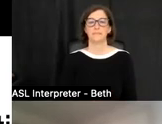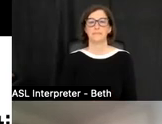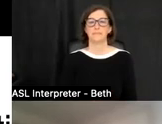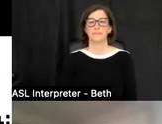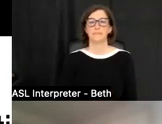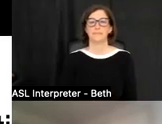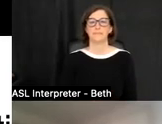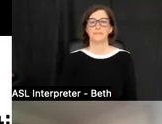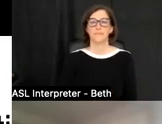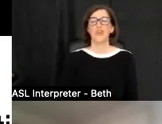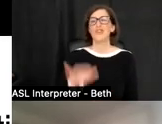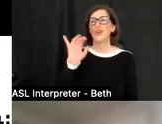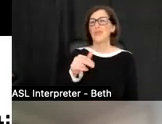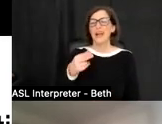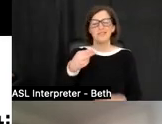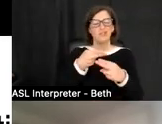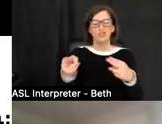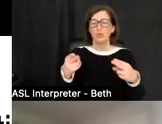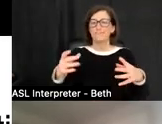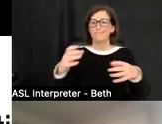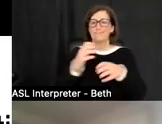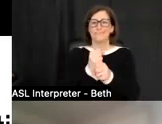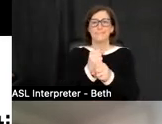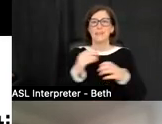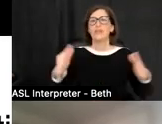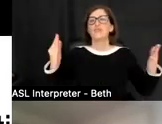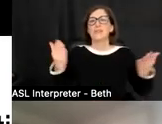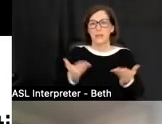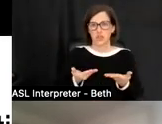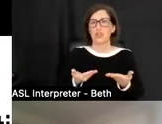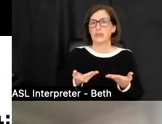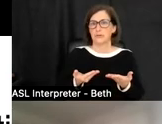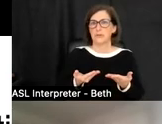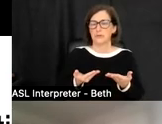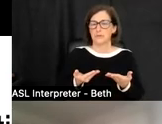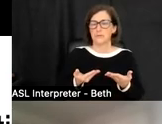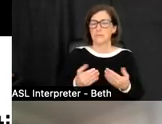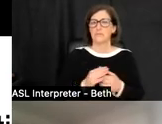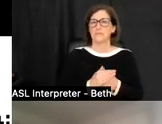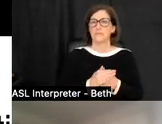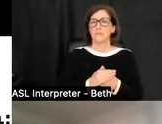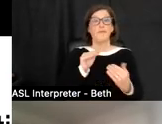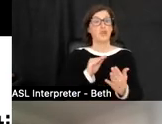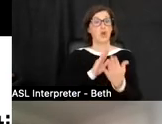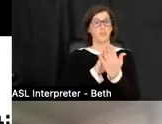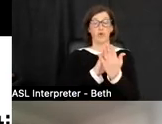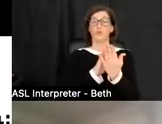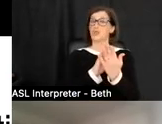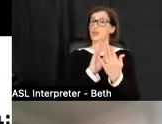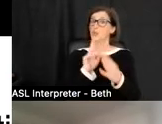So that is a brief introduction of the approach that we're taking